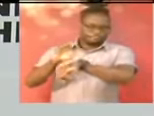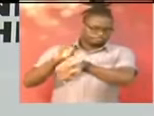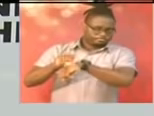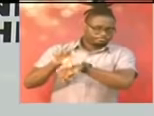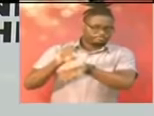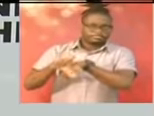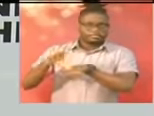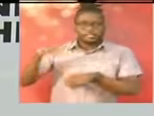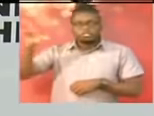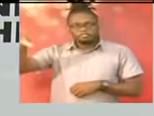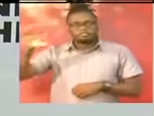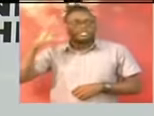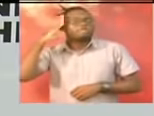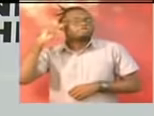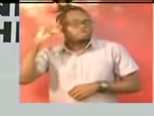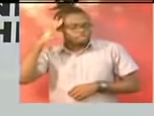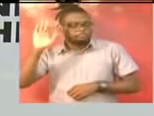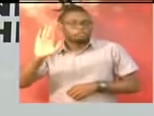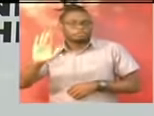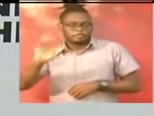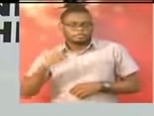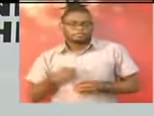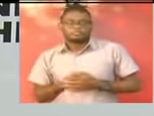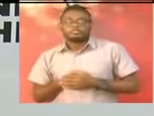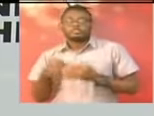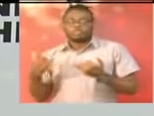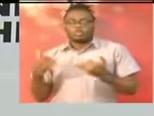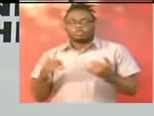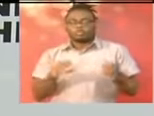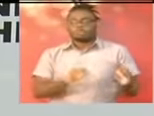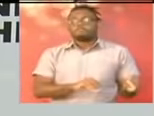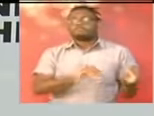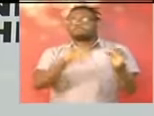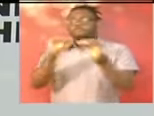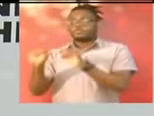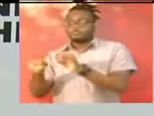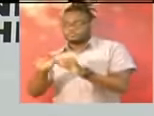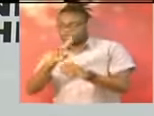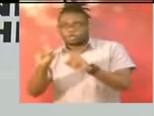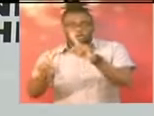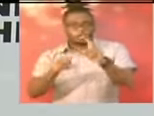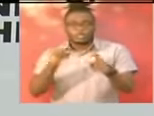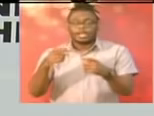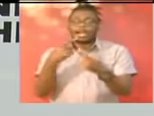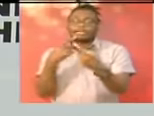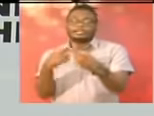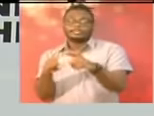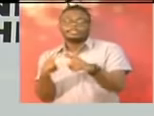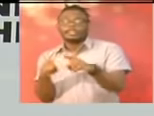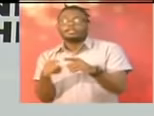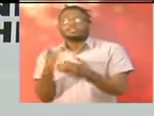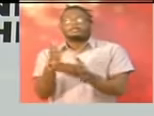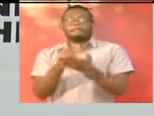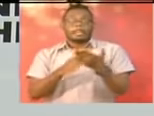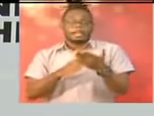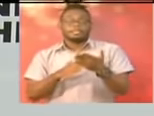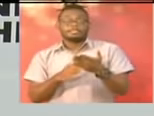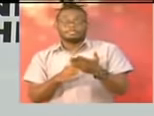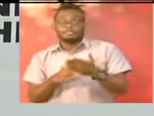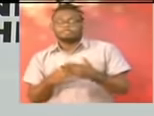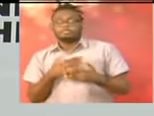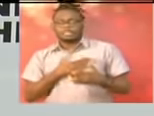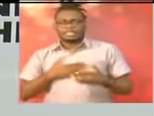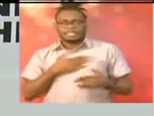As we transition to the question and answer segment, we want to remind our media representatives to state their